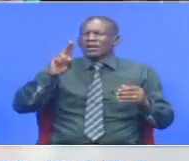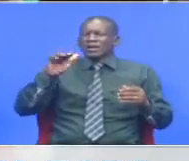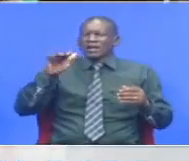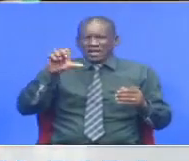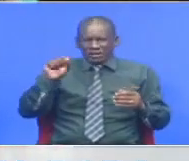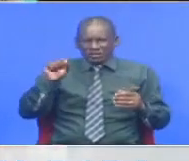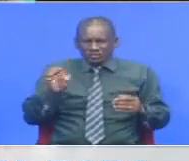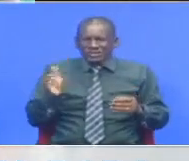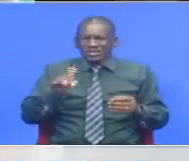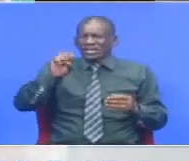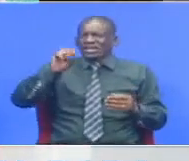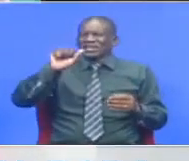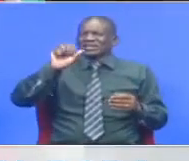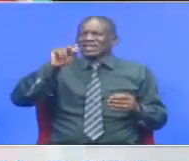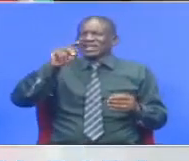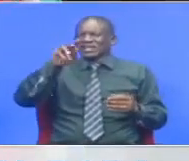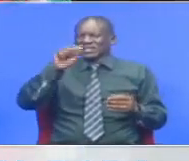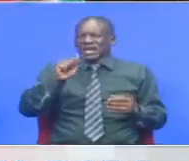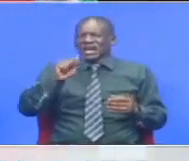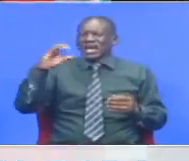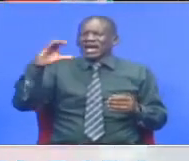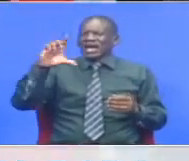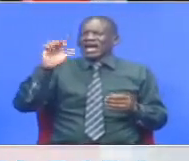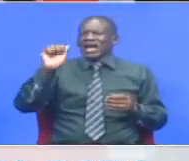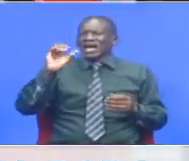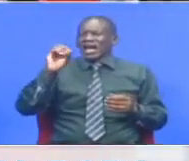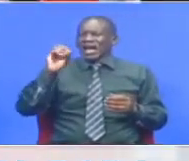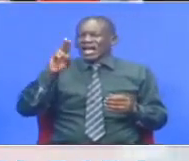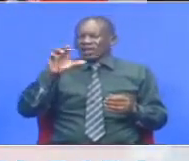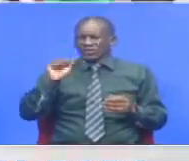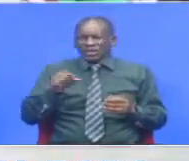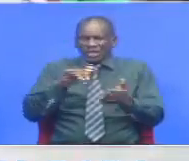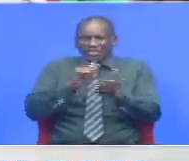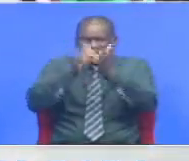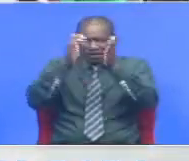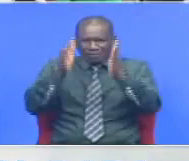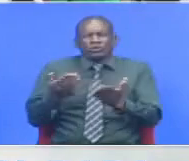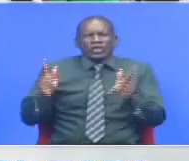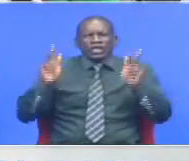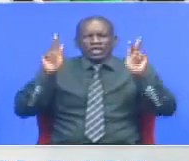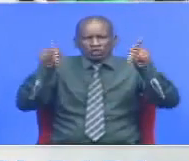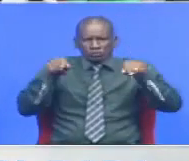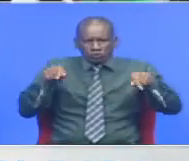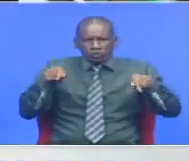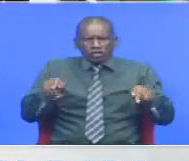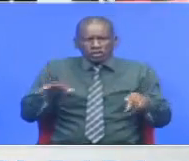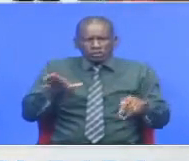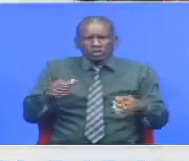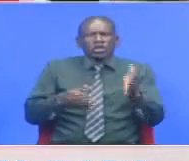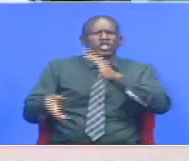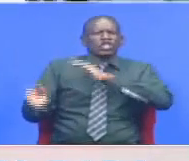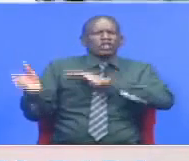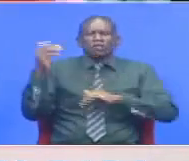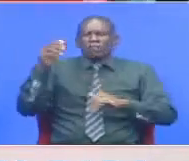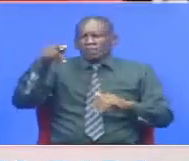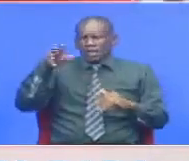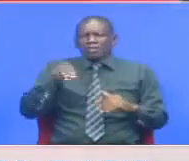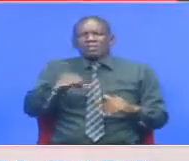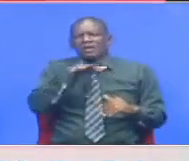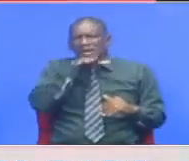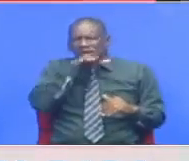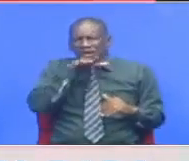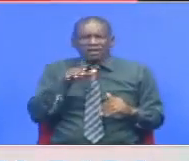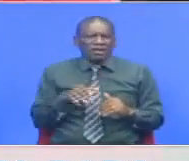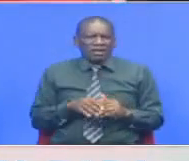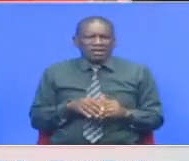Santa Claus? That merged person was out in Kisumu earlier today as the former Prime Minister Raila